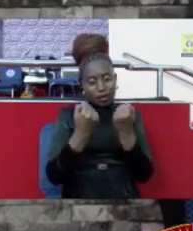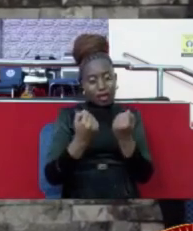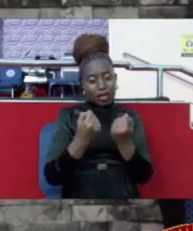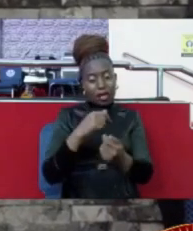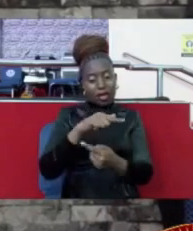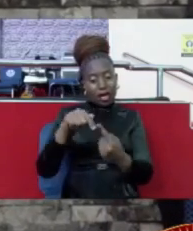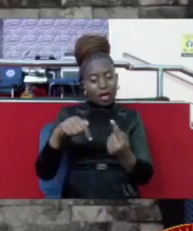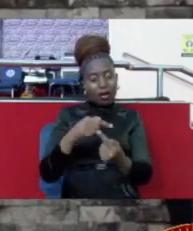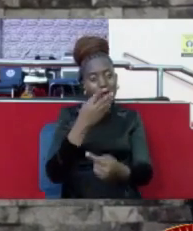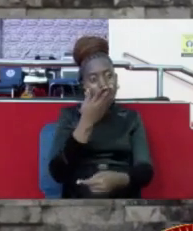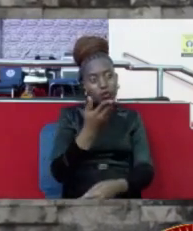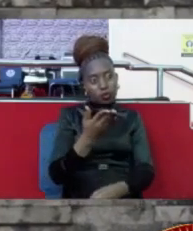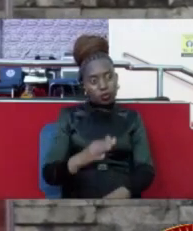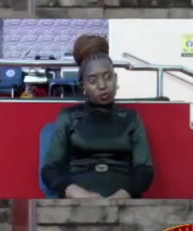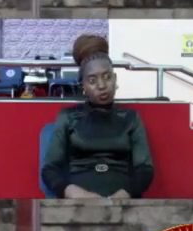especially where you live.